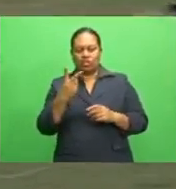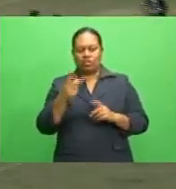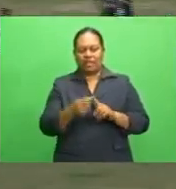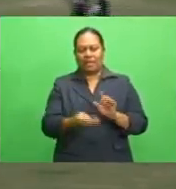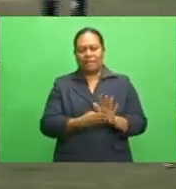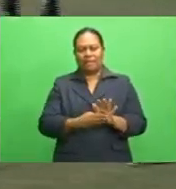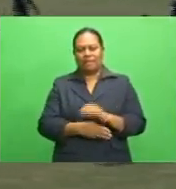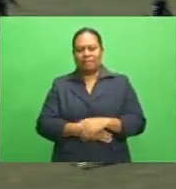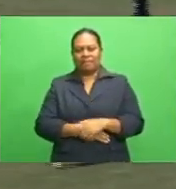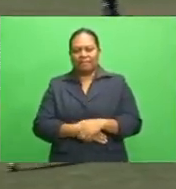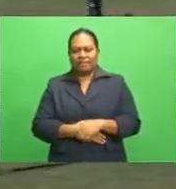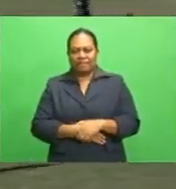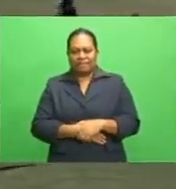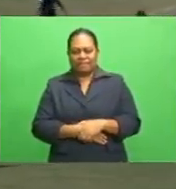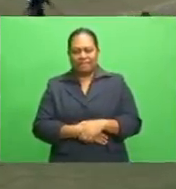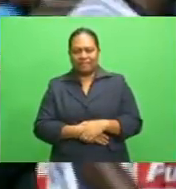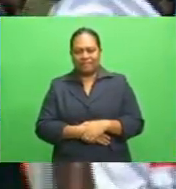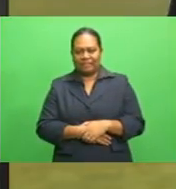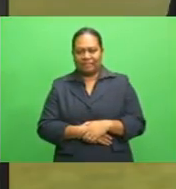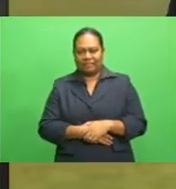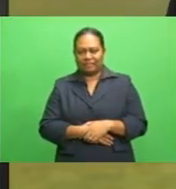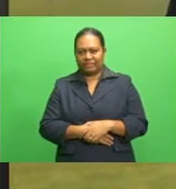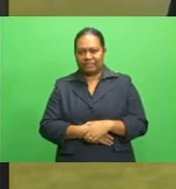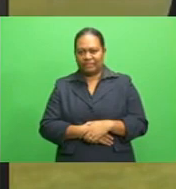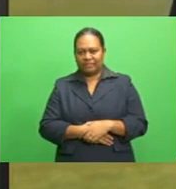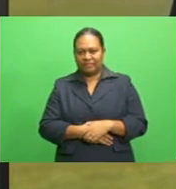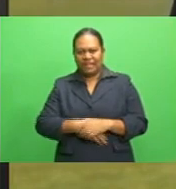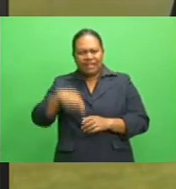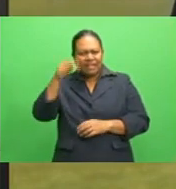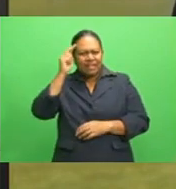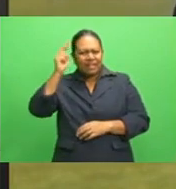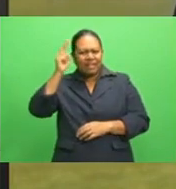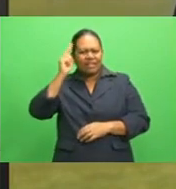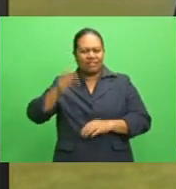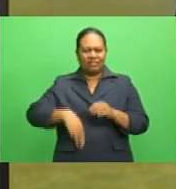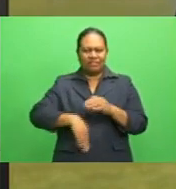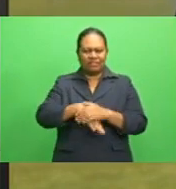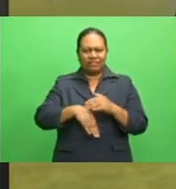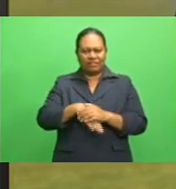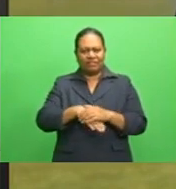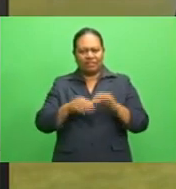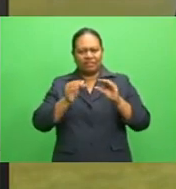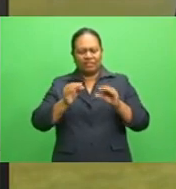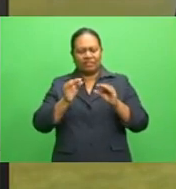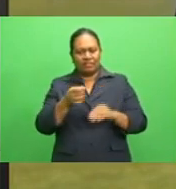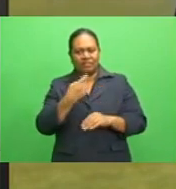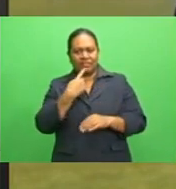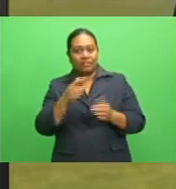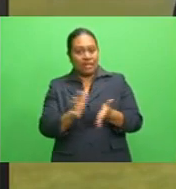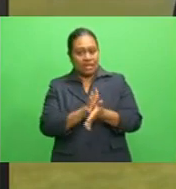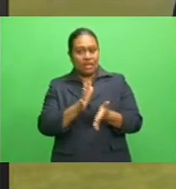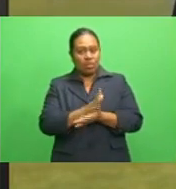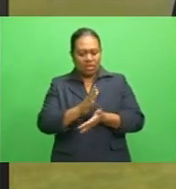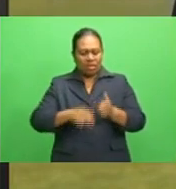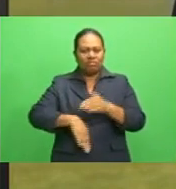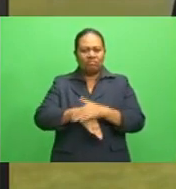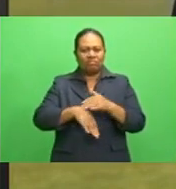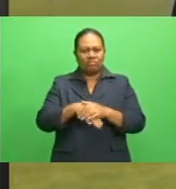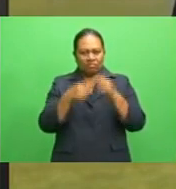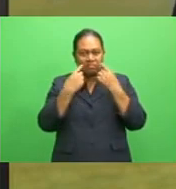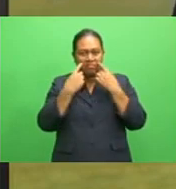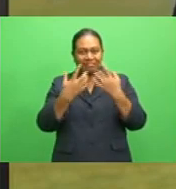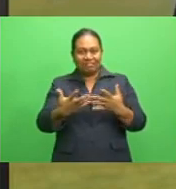Tali Materkula, FBC Sports. National football coach Fleming Seritslev is happy with the football on display at